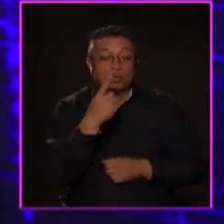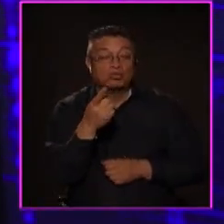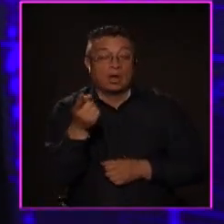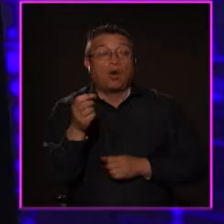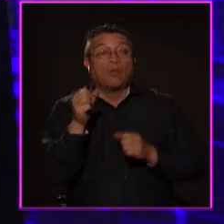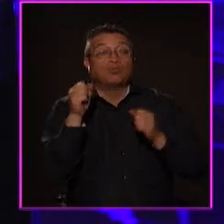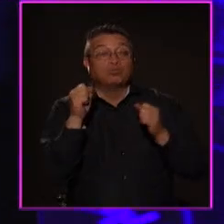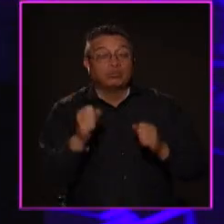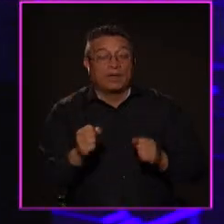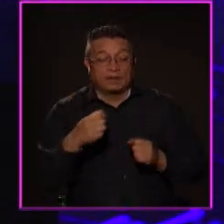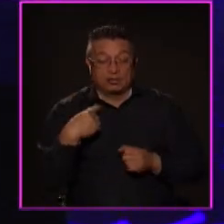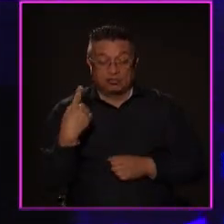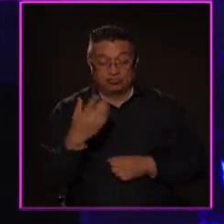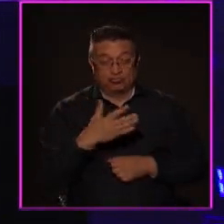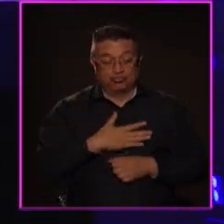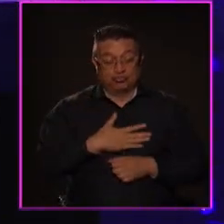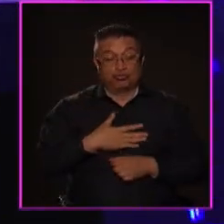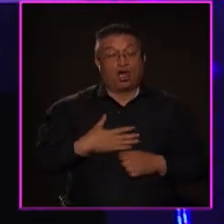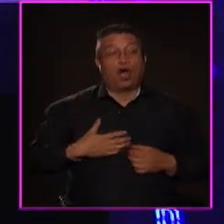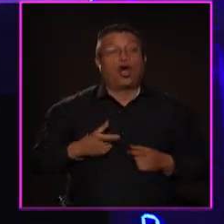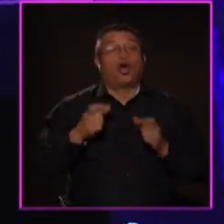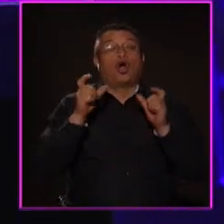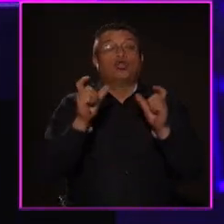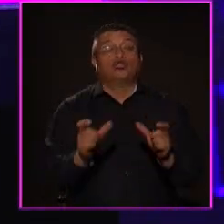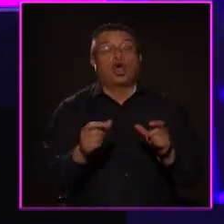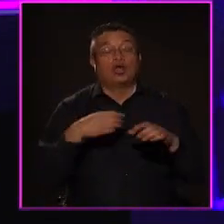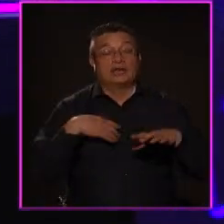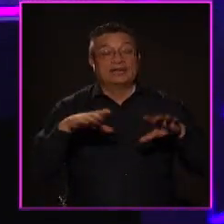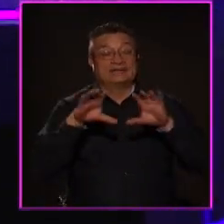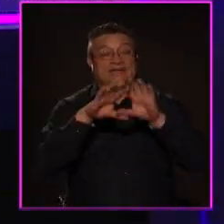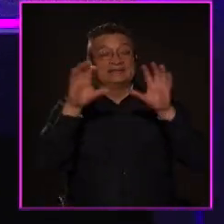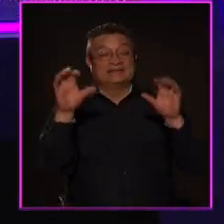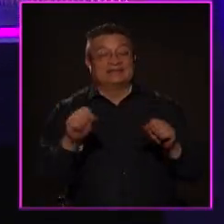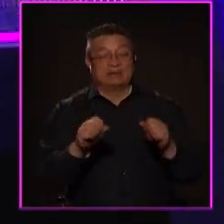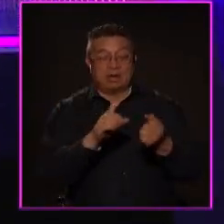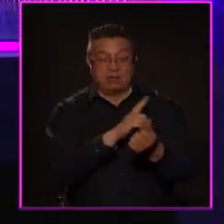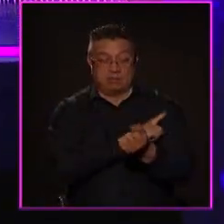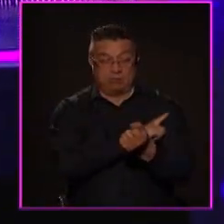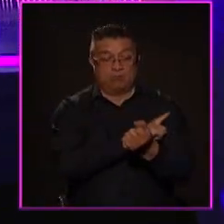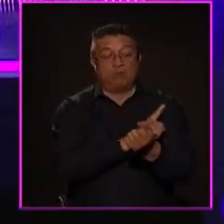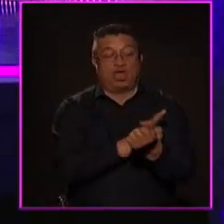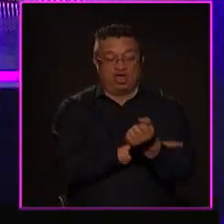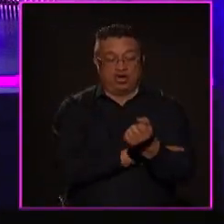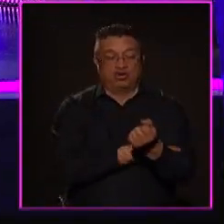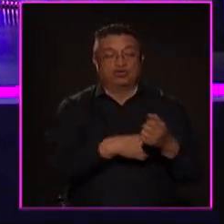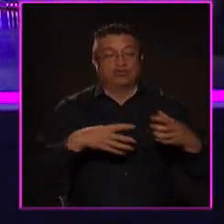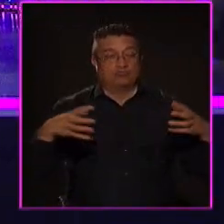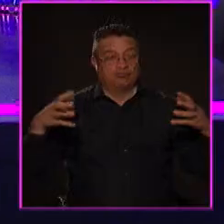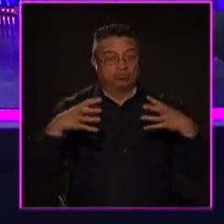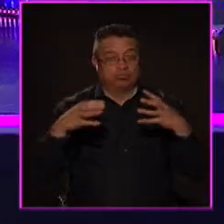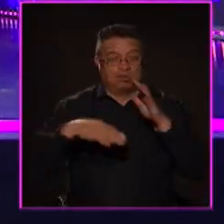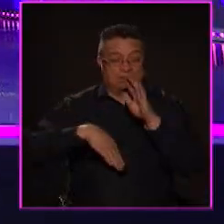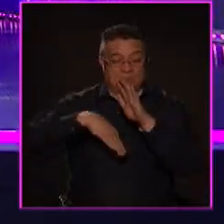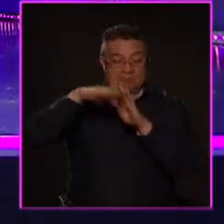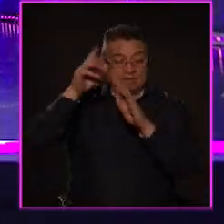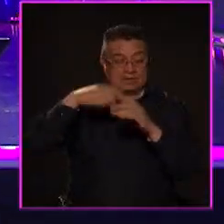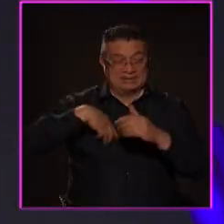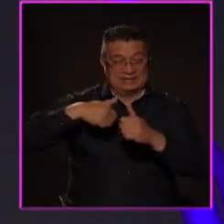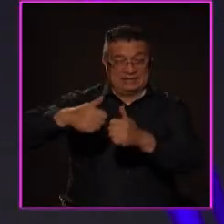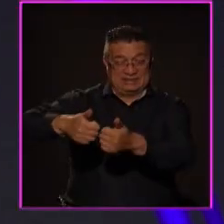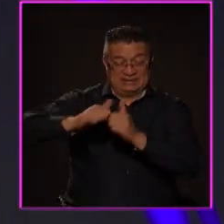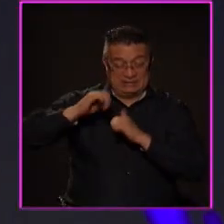these, powerful systems if they are more intelligent than us? So these people, they